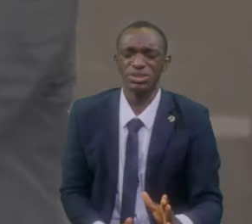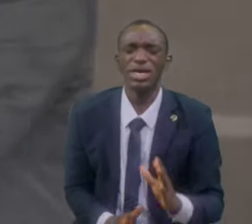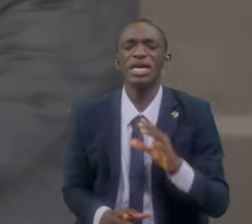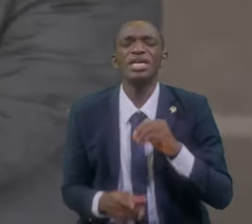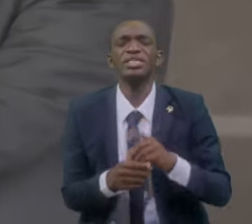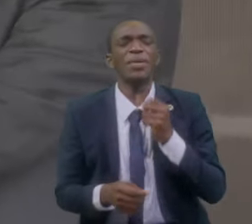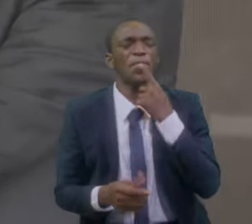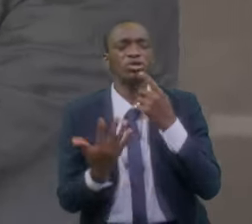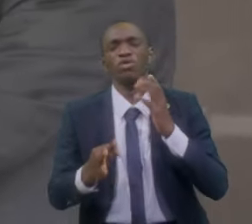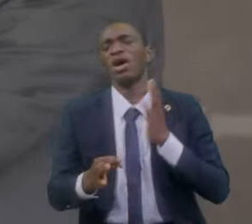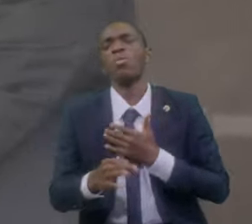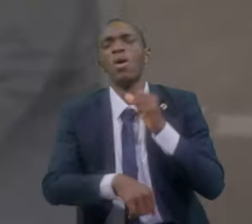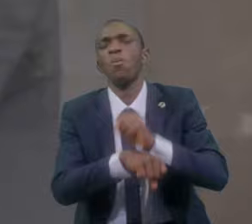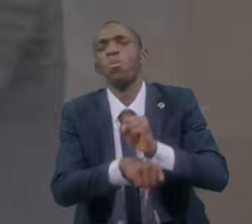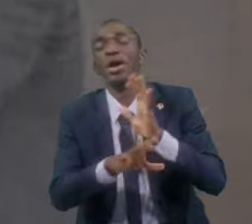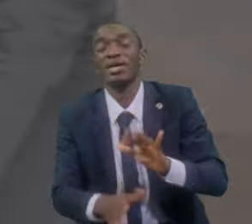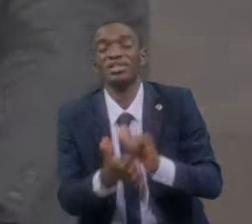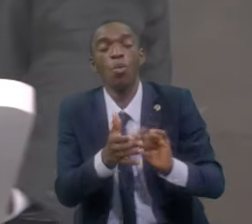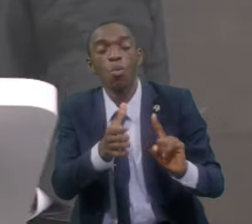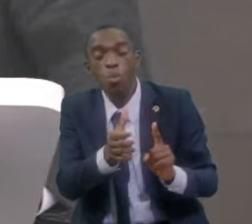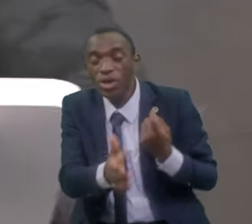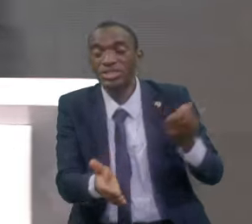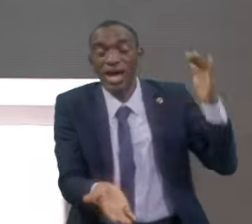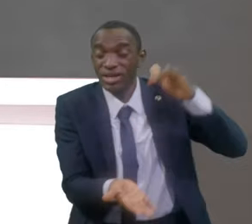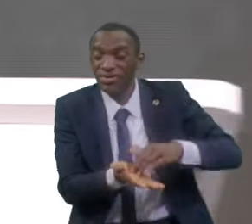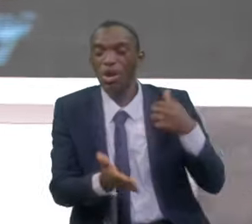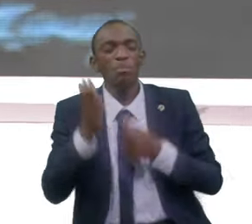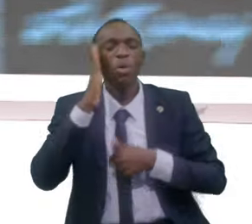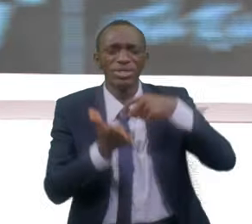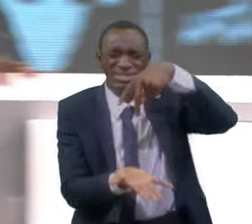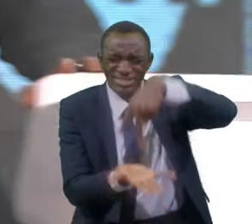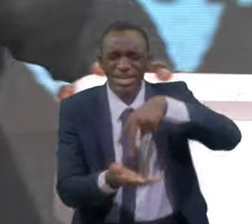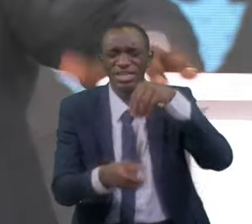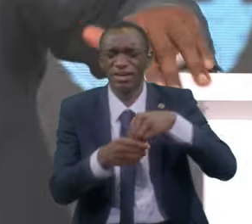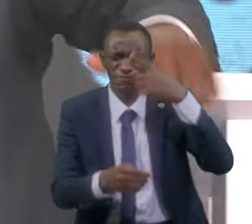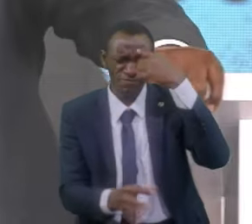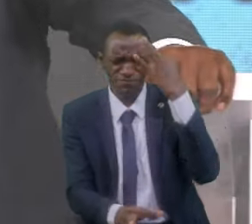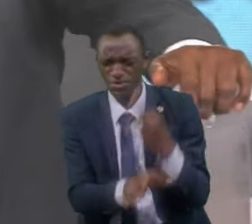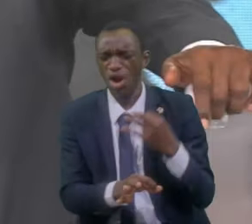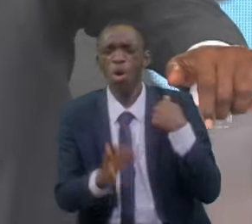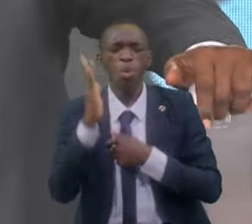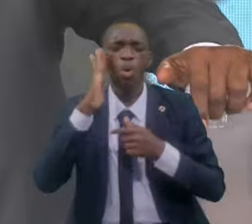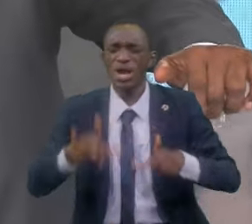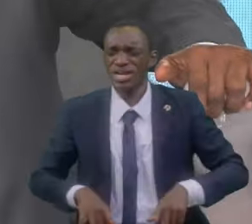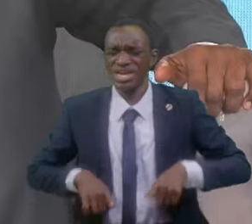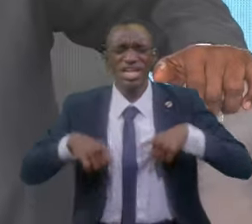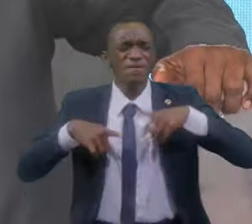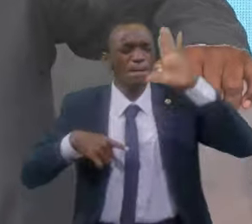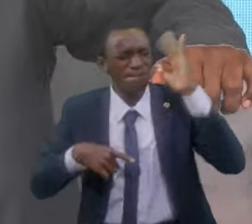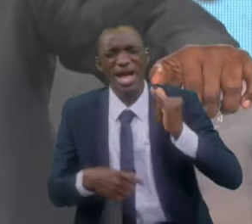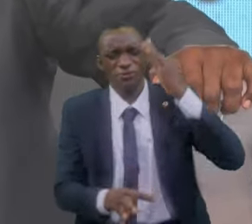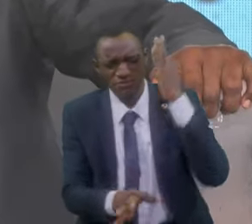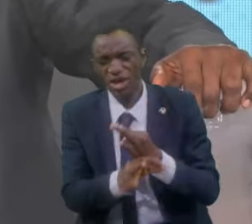that once again will rise up in faith and will live by faith, and we